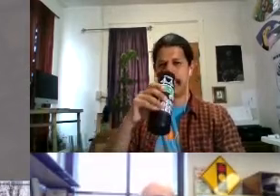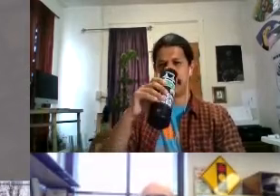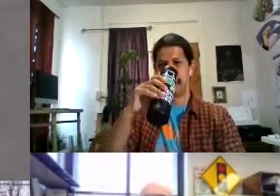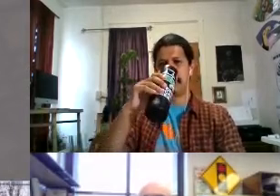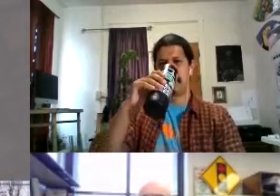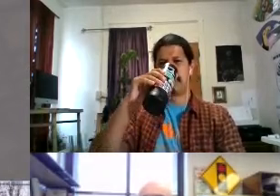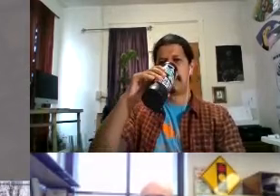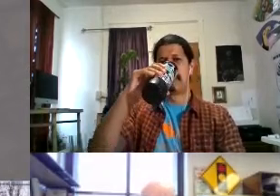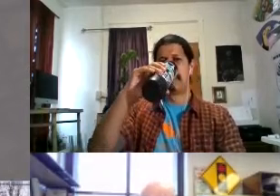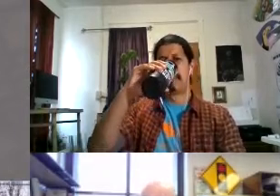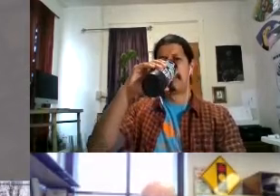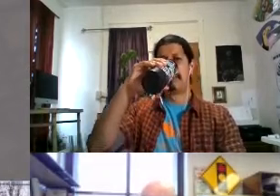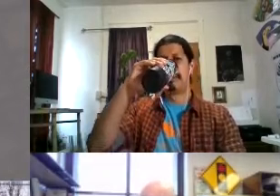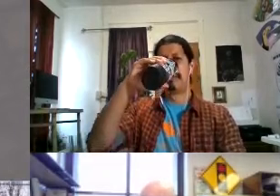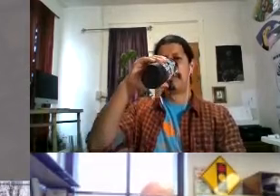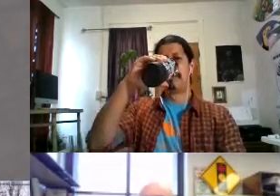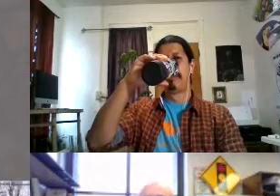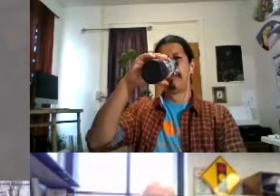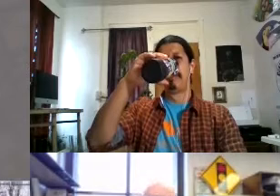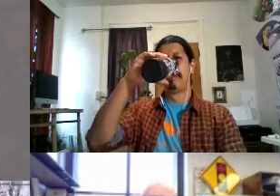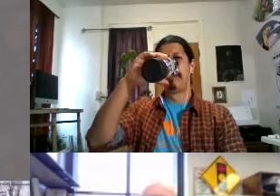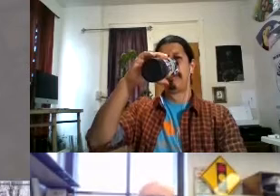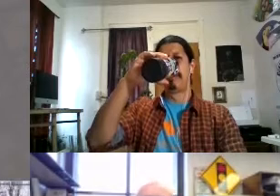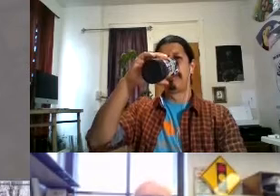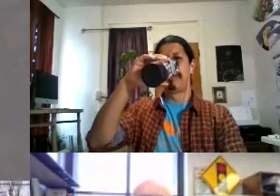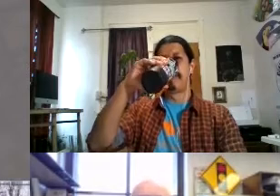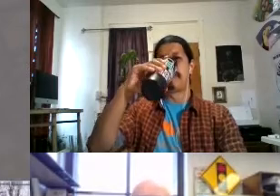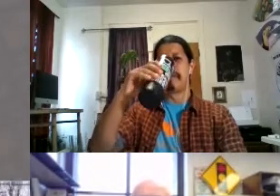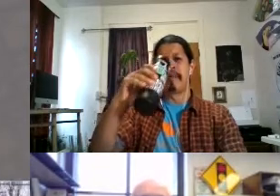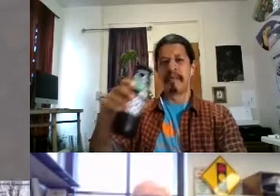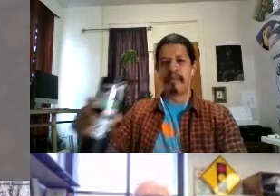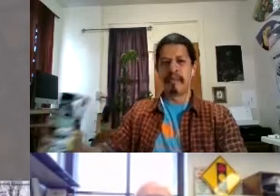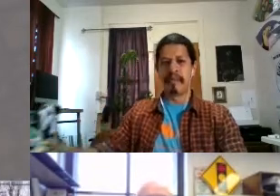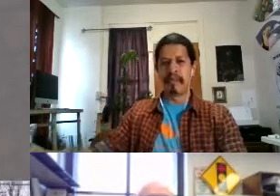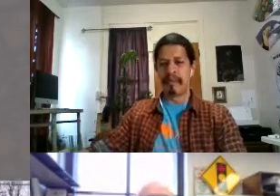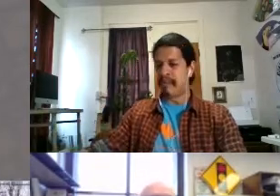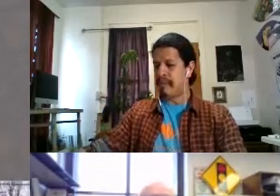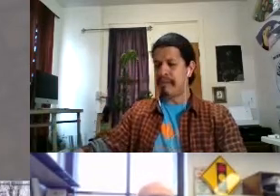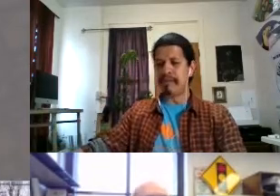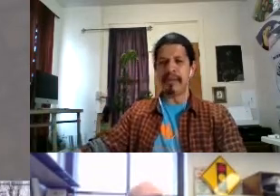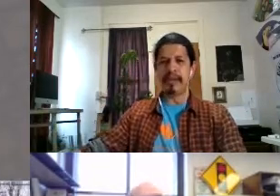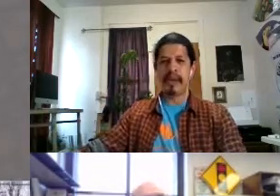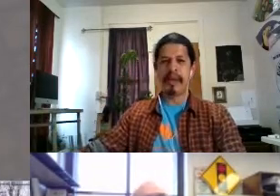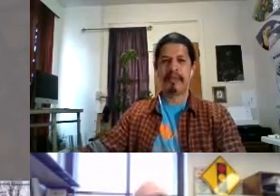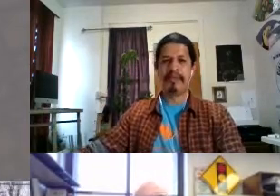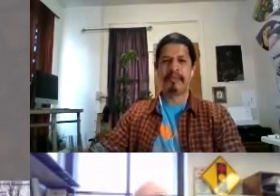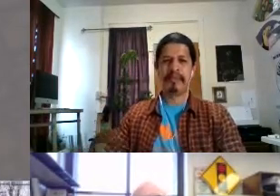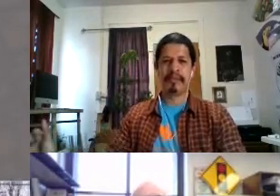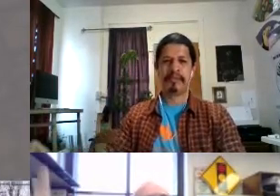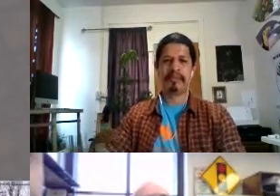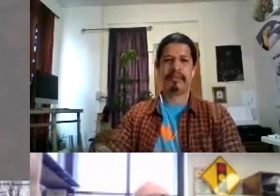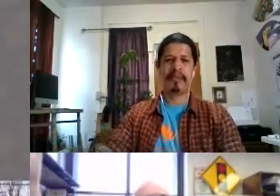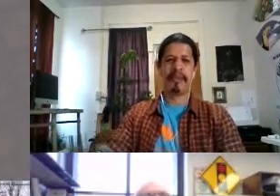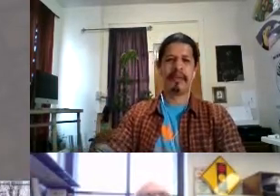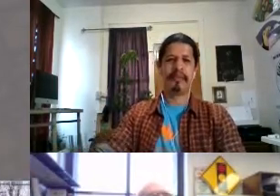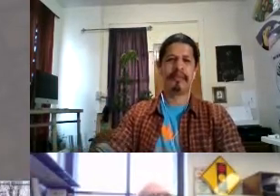space to put a dedicated bike facility and the impacts that would be caused by that. So these are the types of treatments that might be appropriate for the